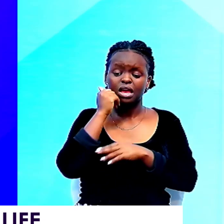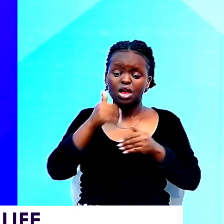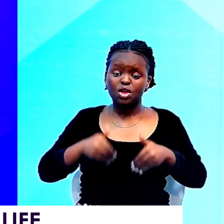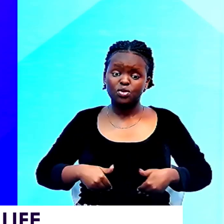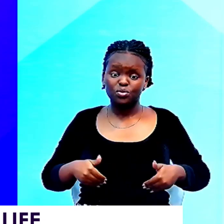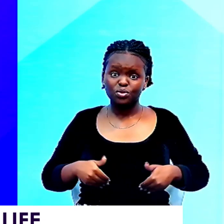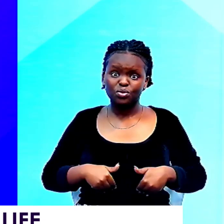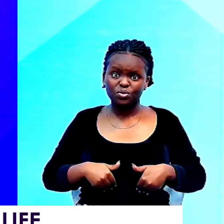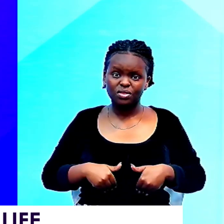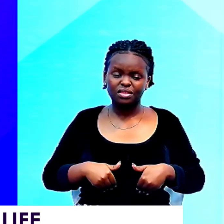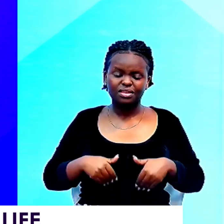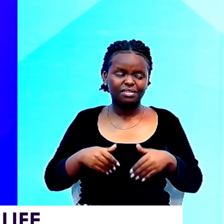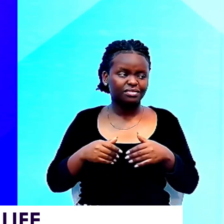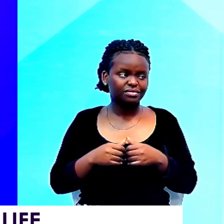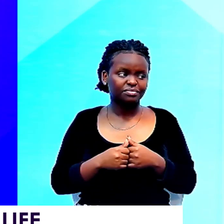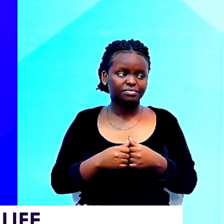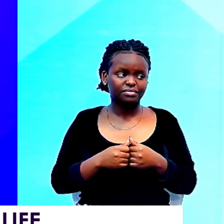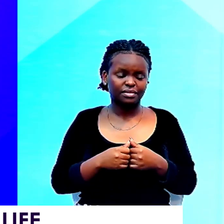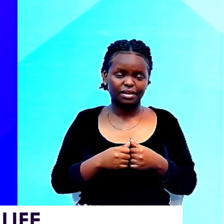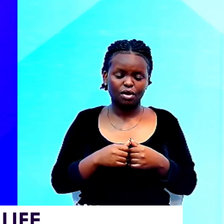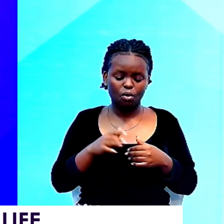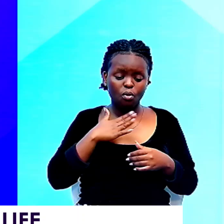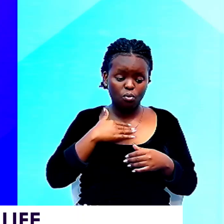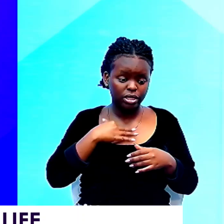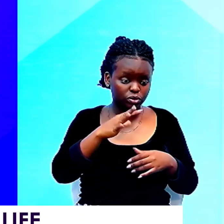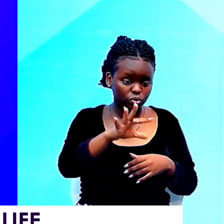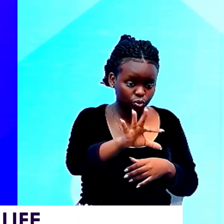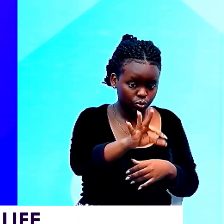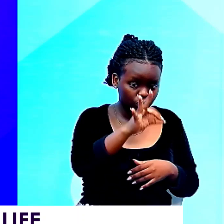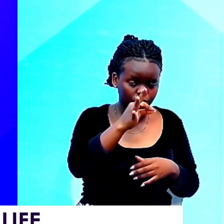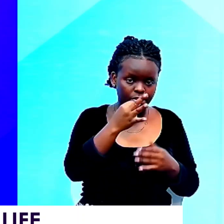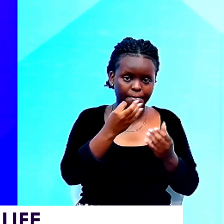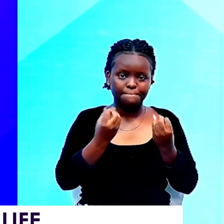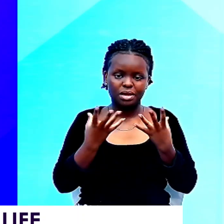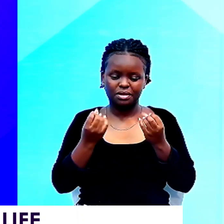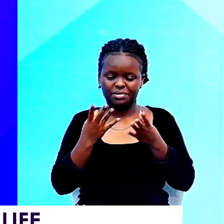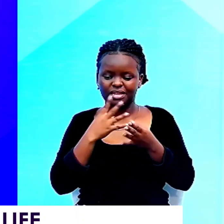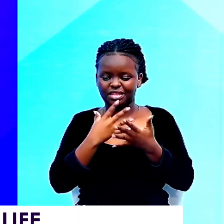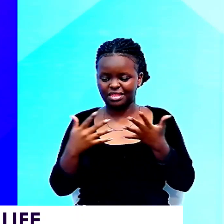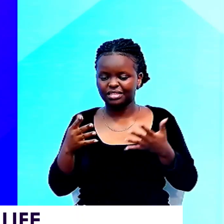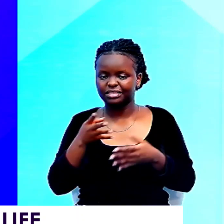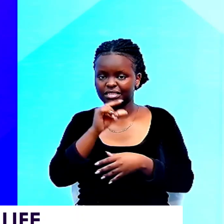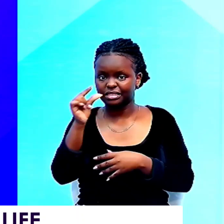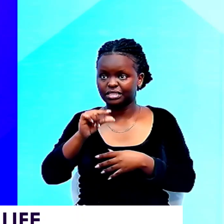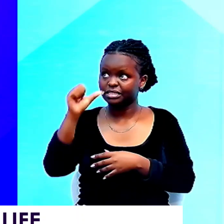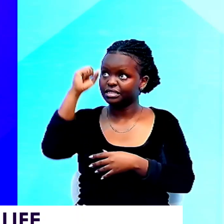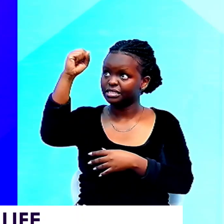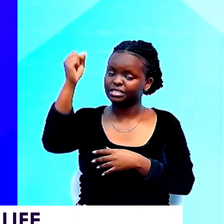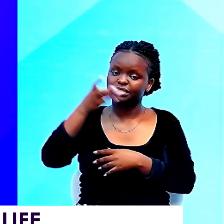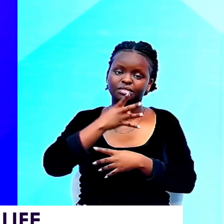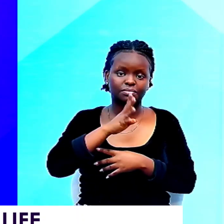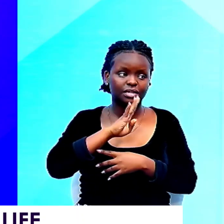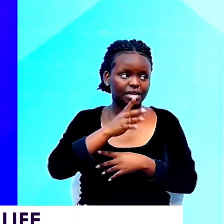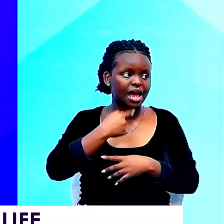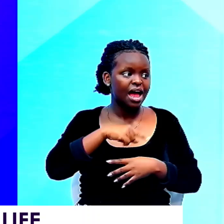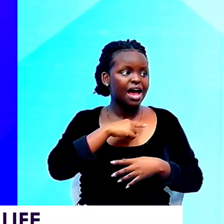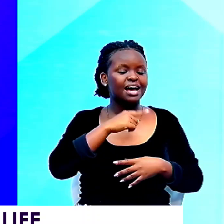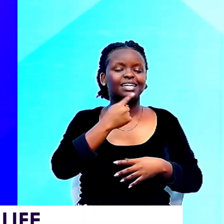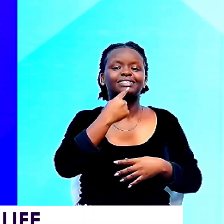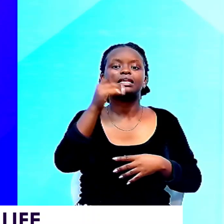very things that came out that I would want to pick out of the many things that the Gen Z spoke was that we have said